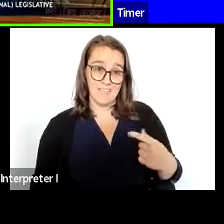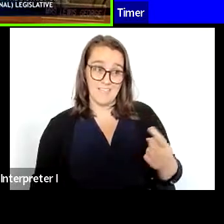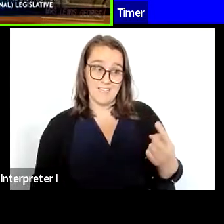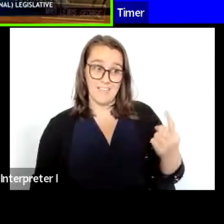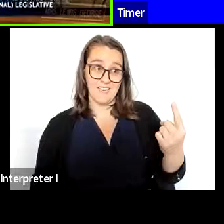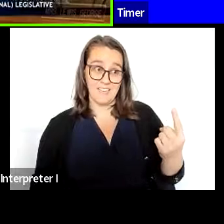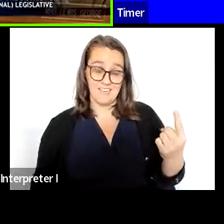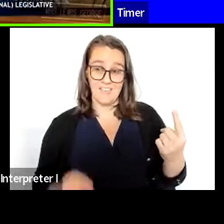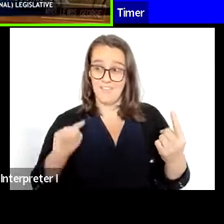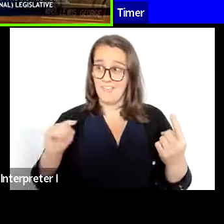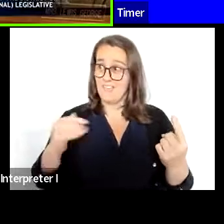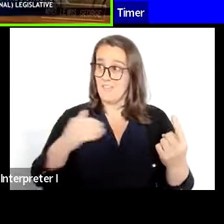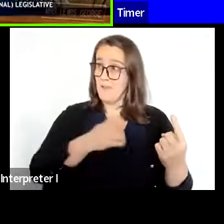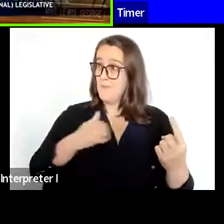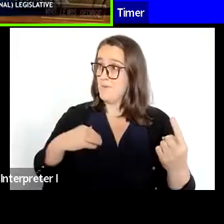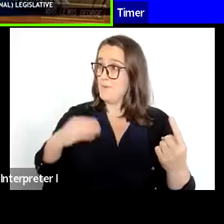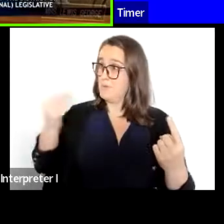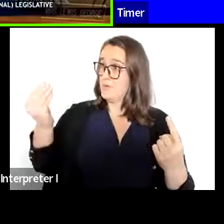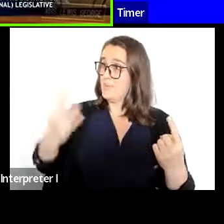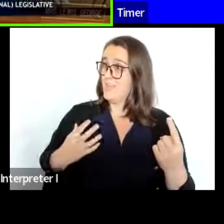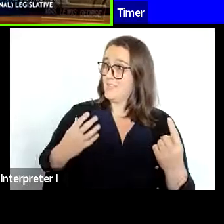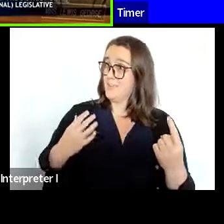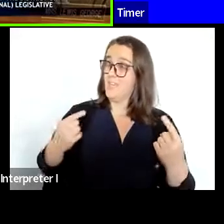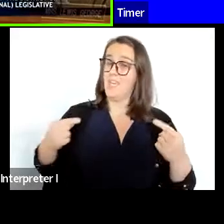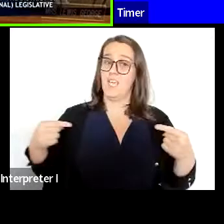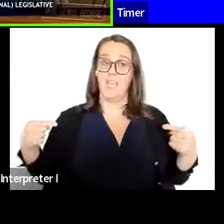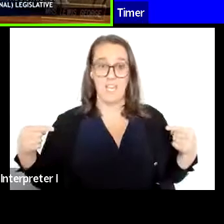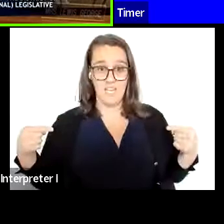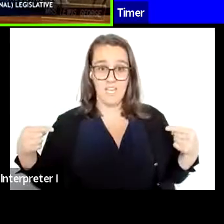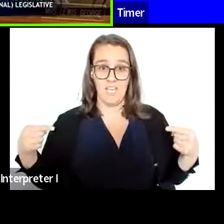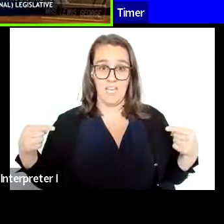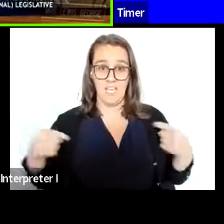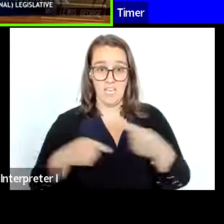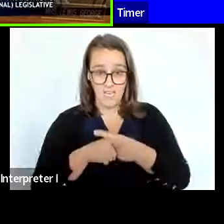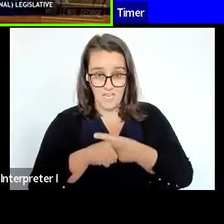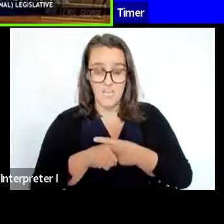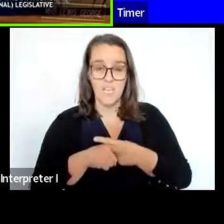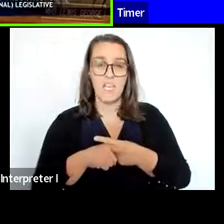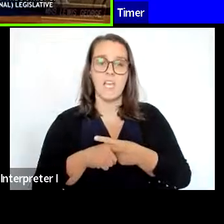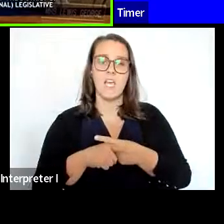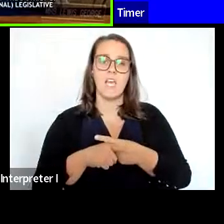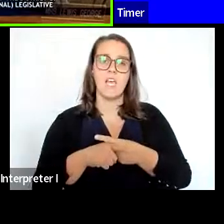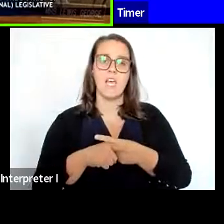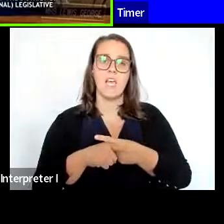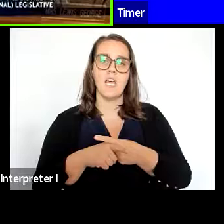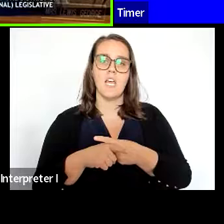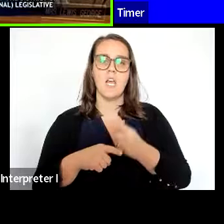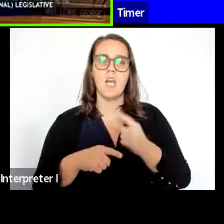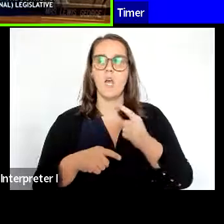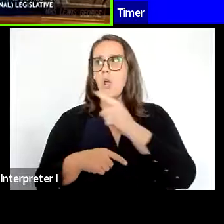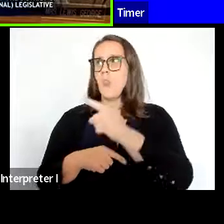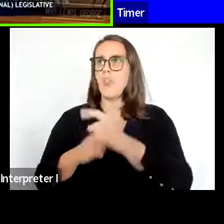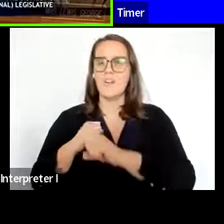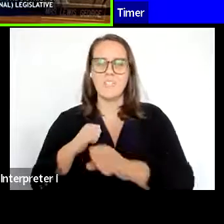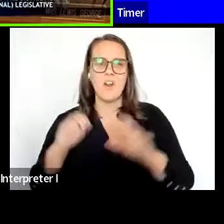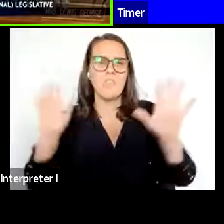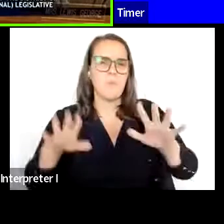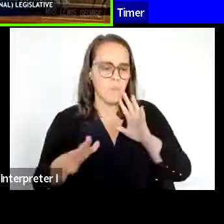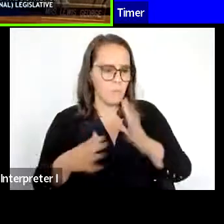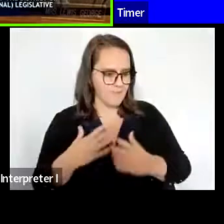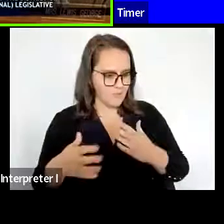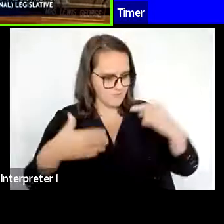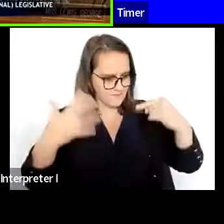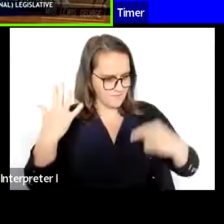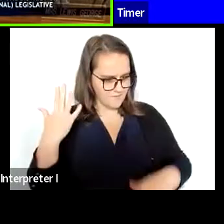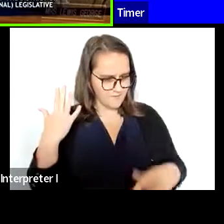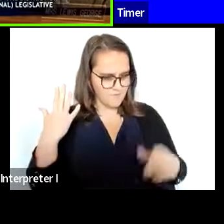and then I have council members who are saying, oh, it's not that serious, or they might be over exaggerating, all of these various things, which I feel like I